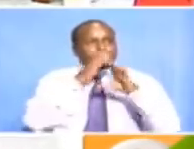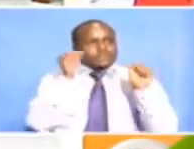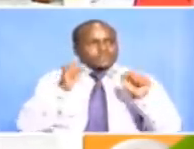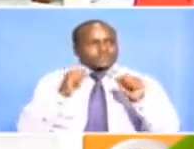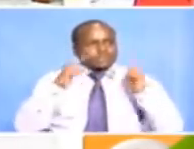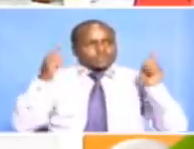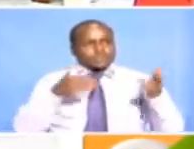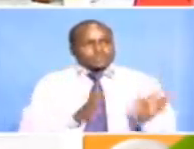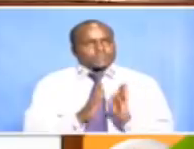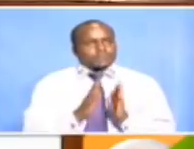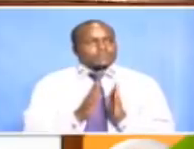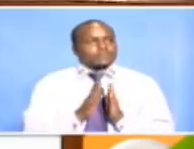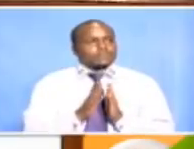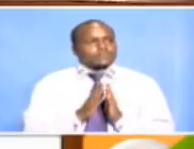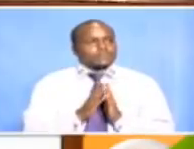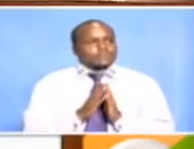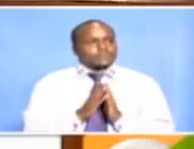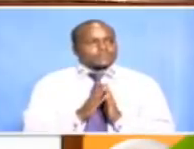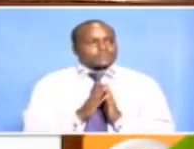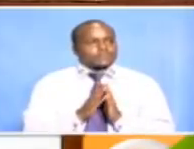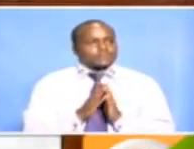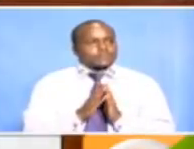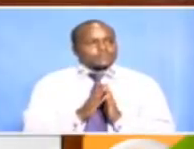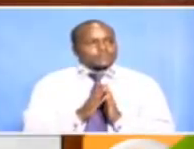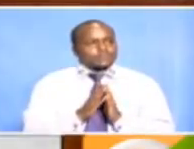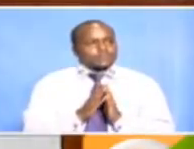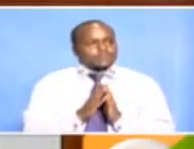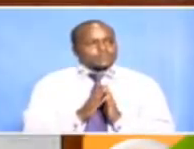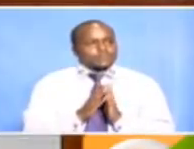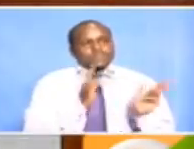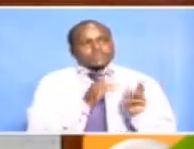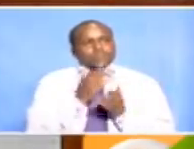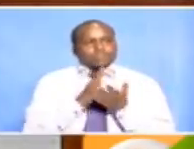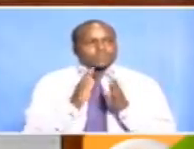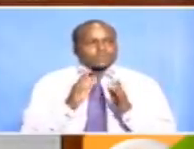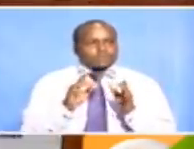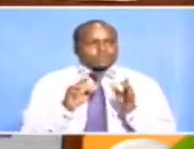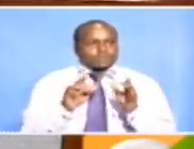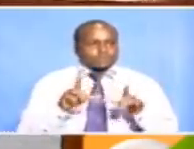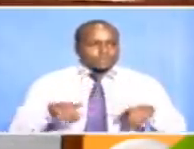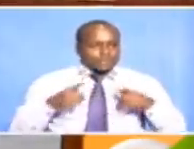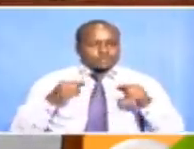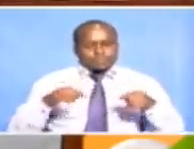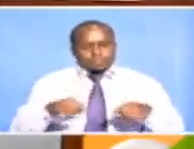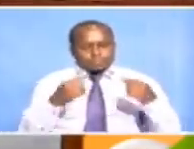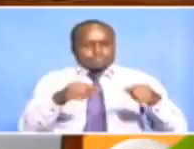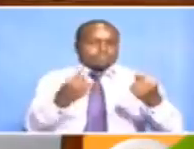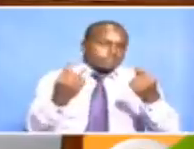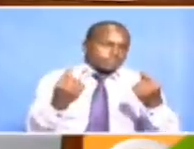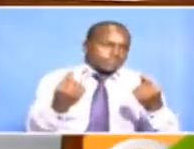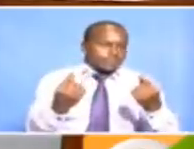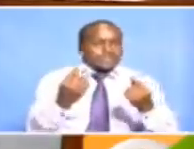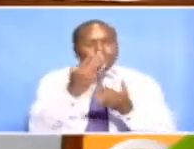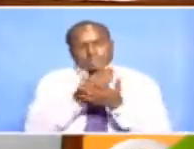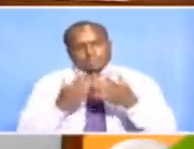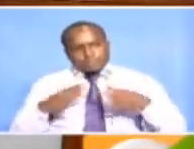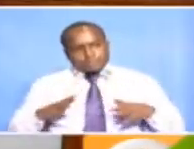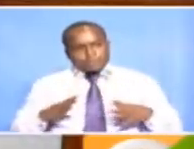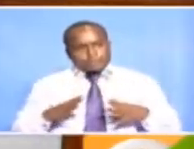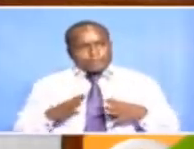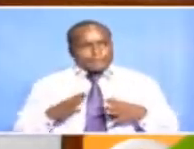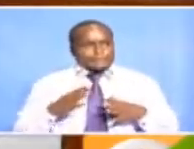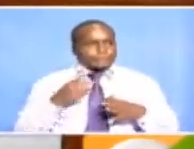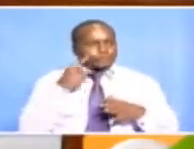big way. Yeah? Okay, it's normal part of life to have some differences with some people who are fighting me. Yeah? You